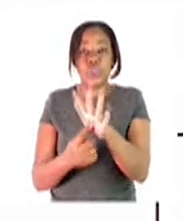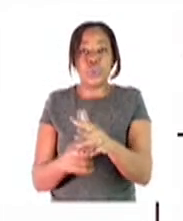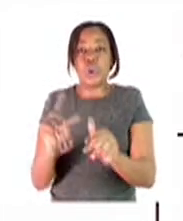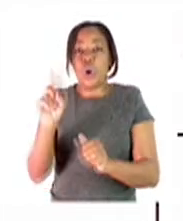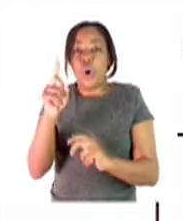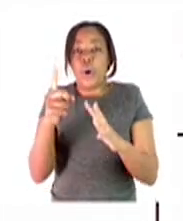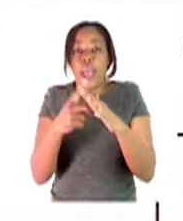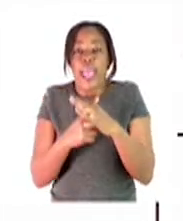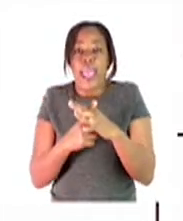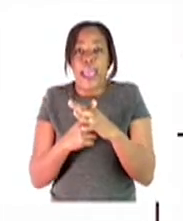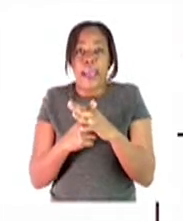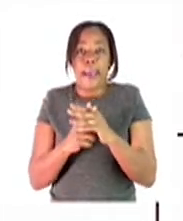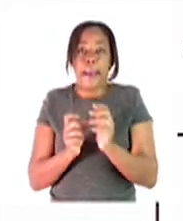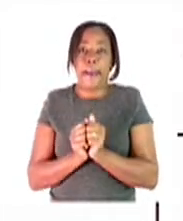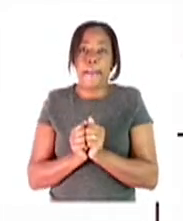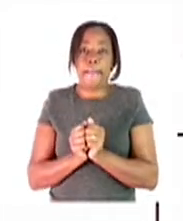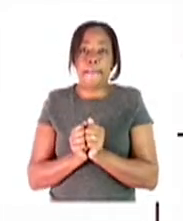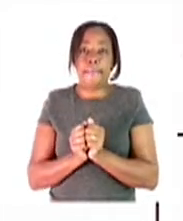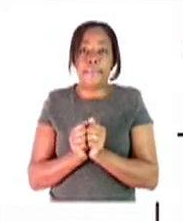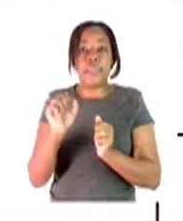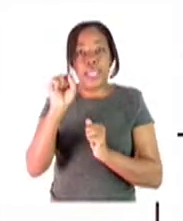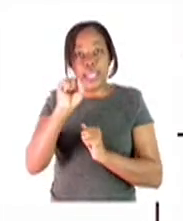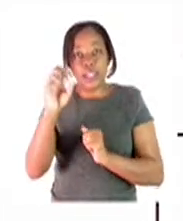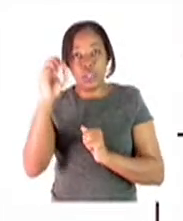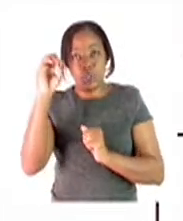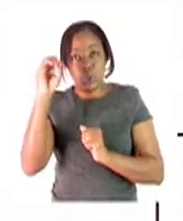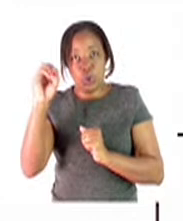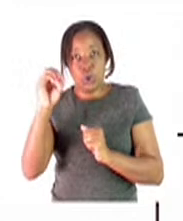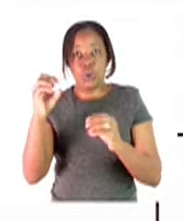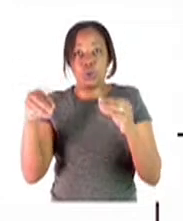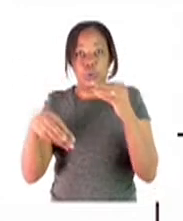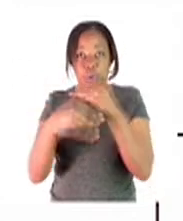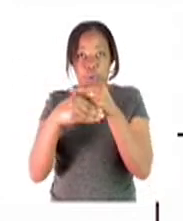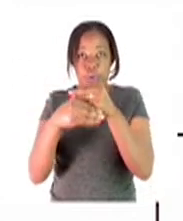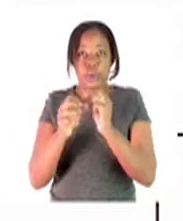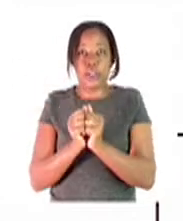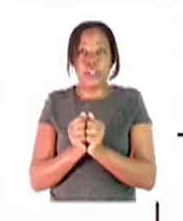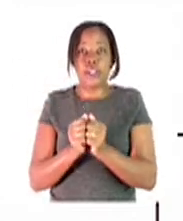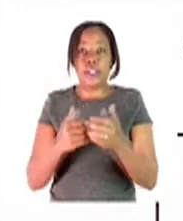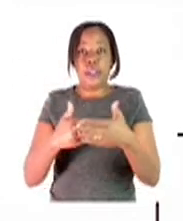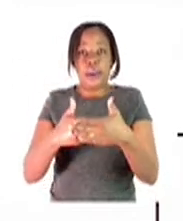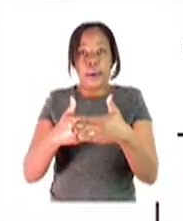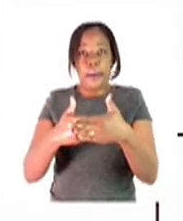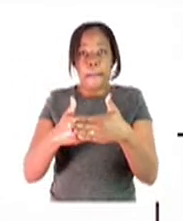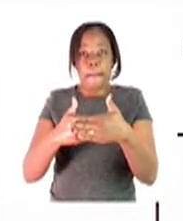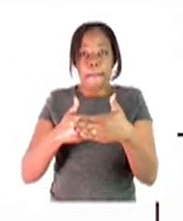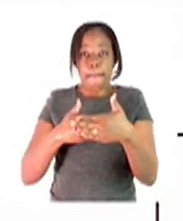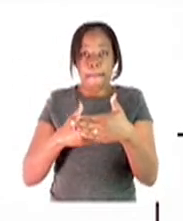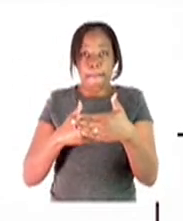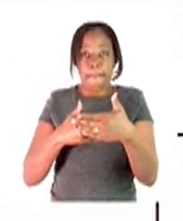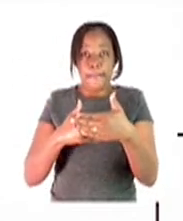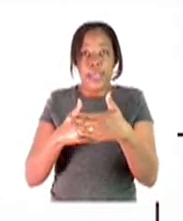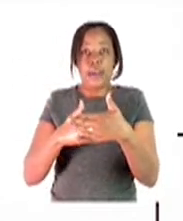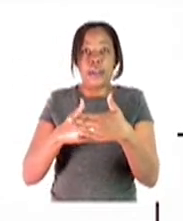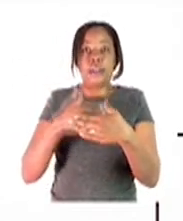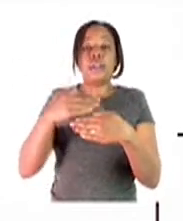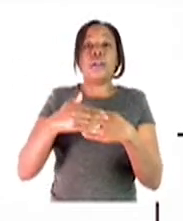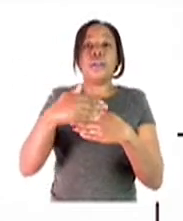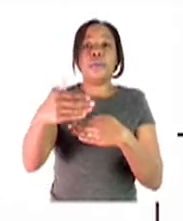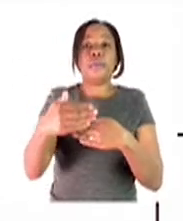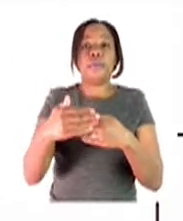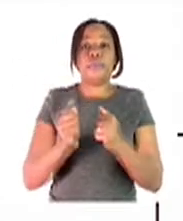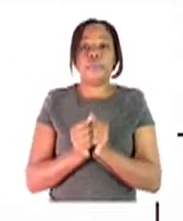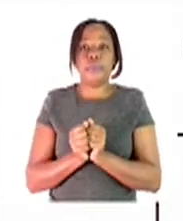happens after that. Before and after, they show the order or the sequence of things. How did they